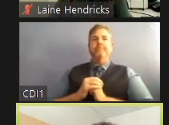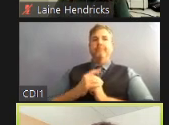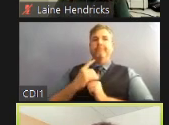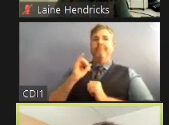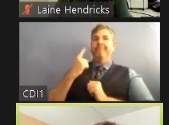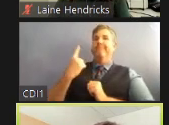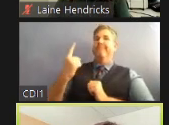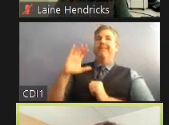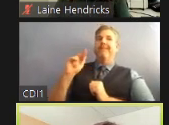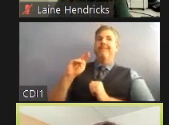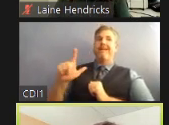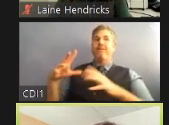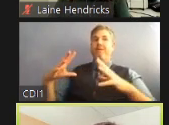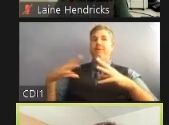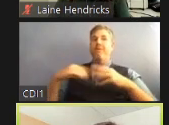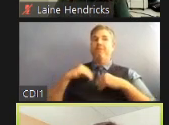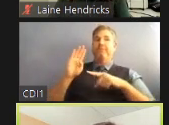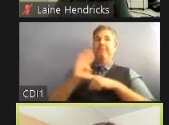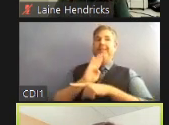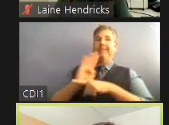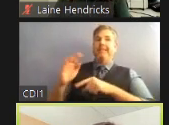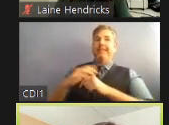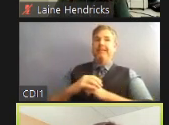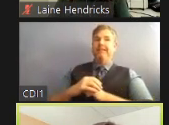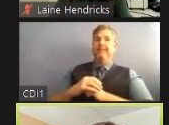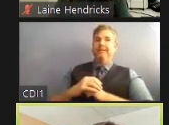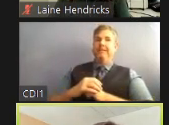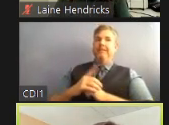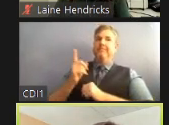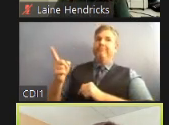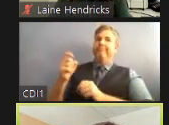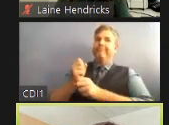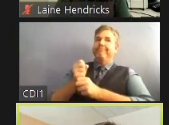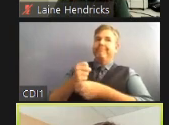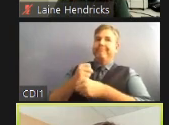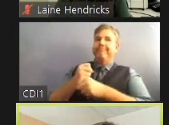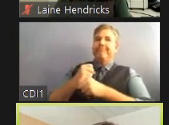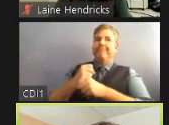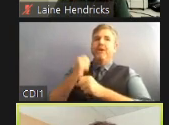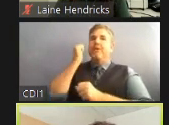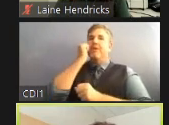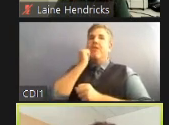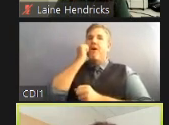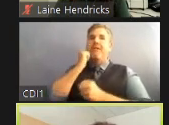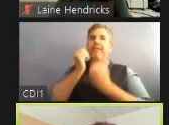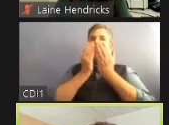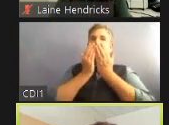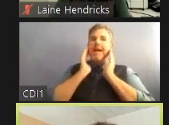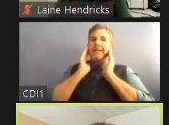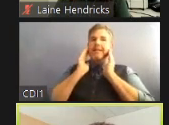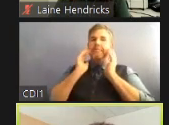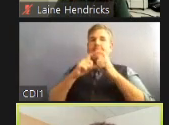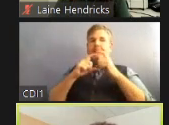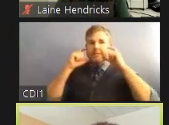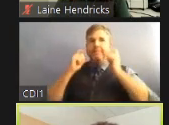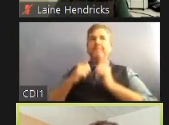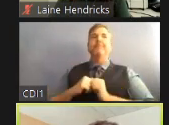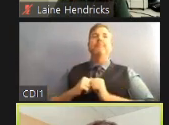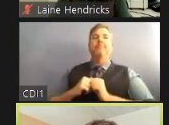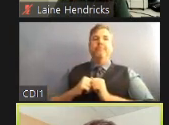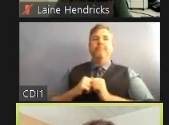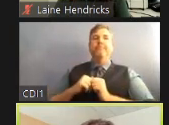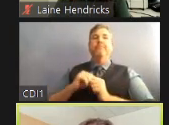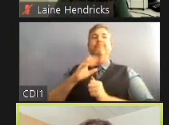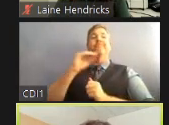cloth masks. And Marin County, City of Santa Fe and Kaiser are providing seed funds. Masks will be distributed free